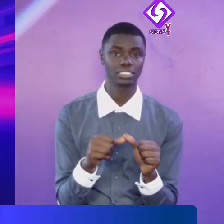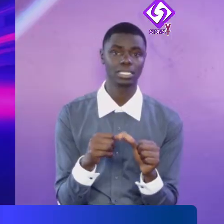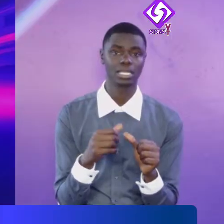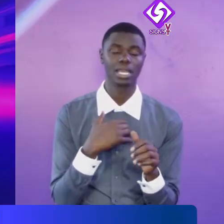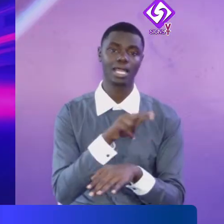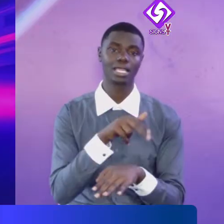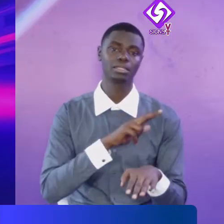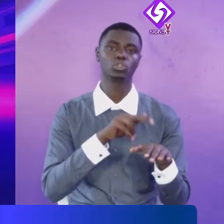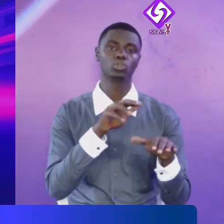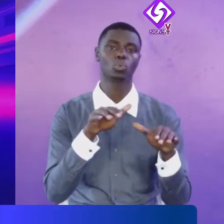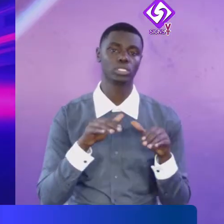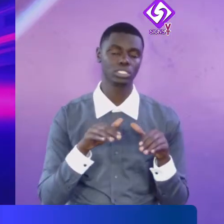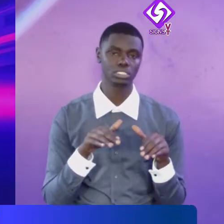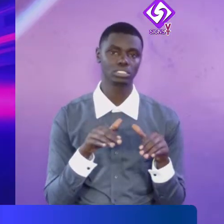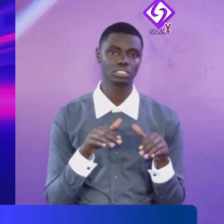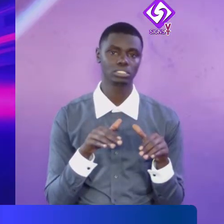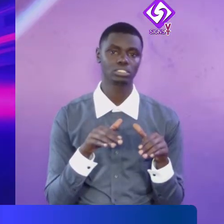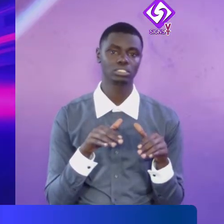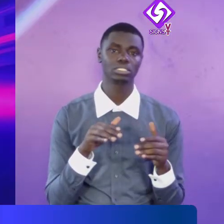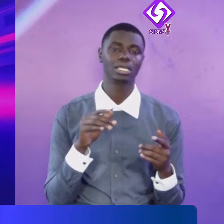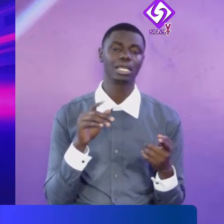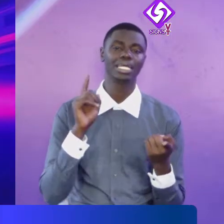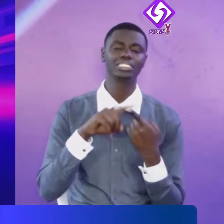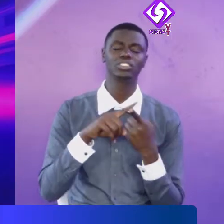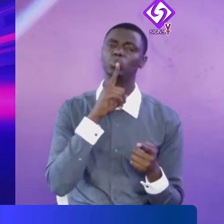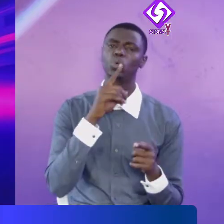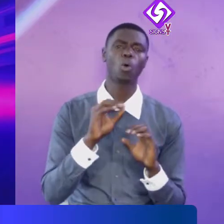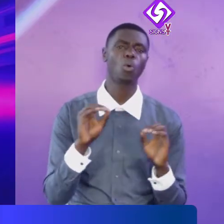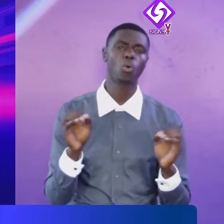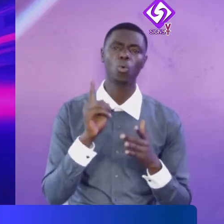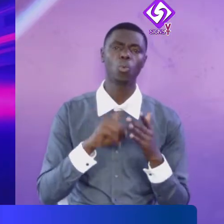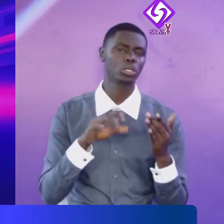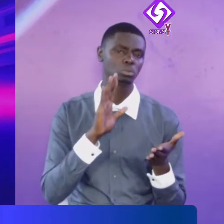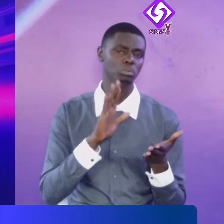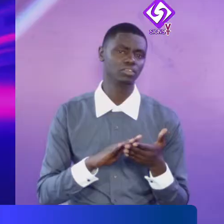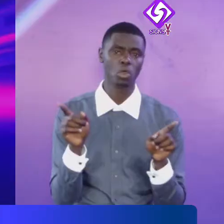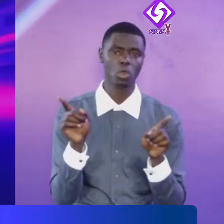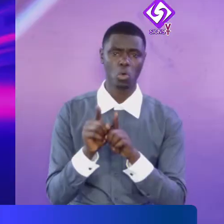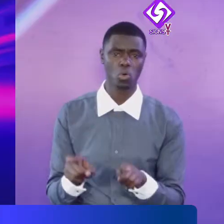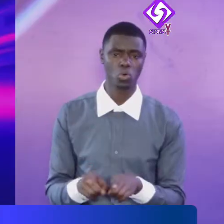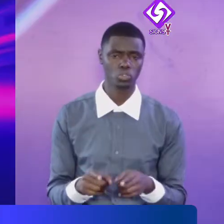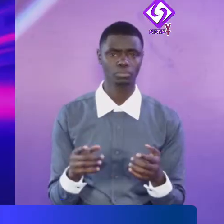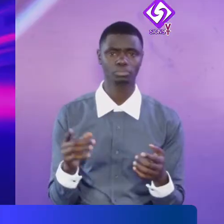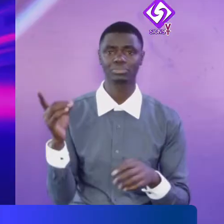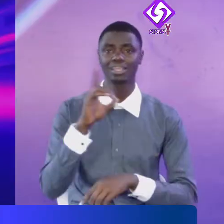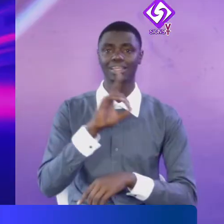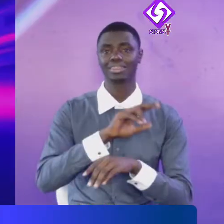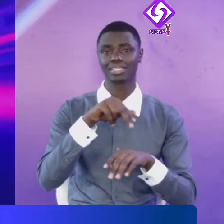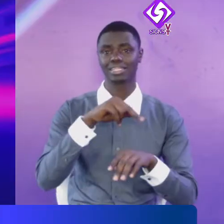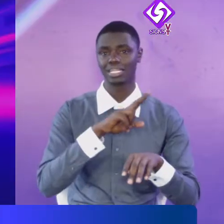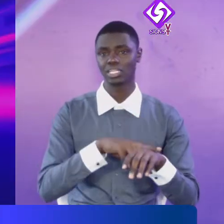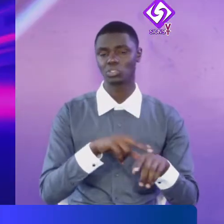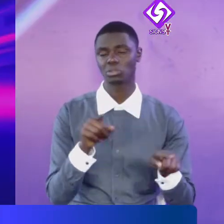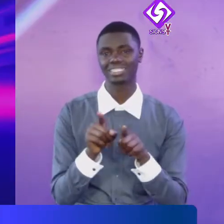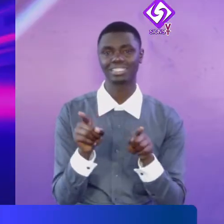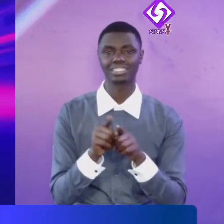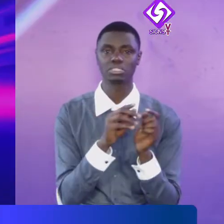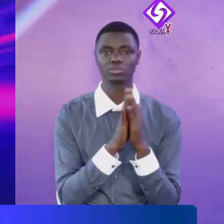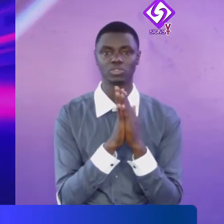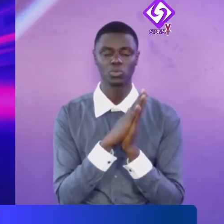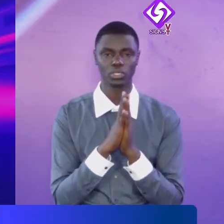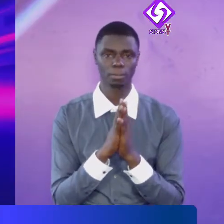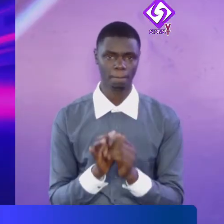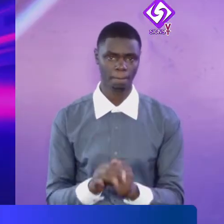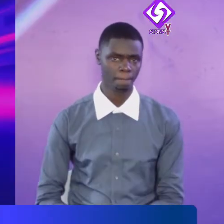nation waits, still unsure what to believe. Also, the Daily Nation has a similar story